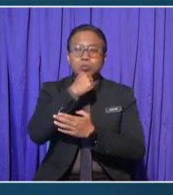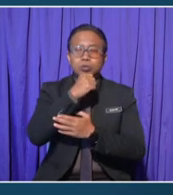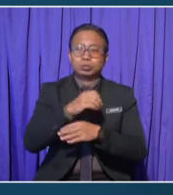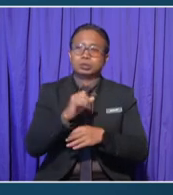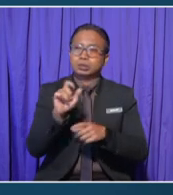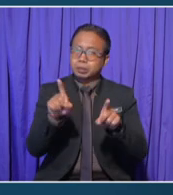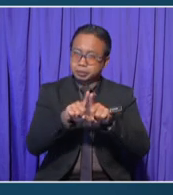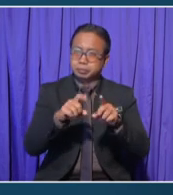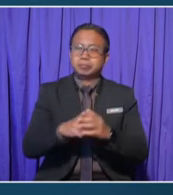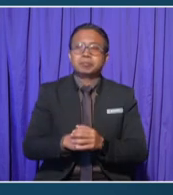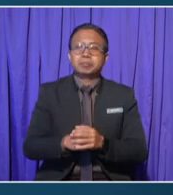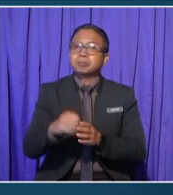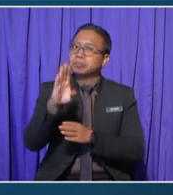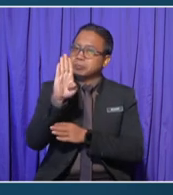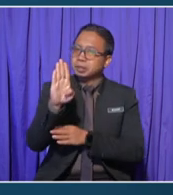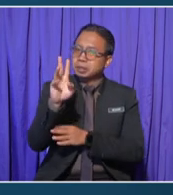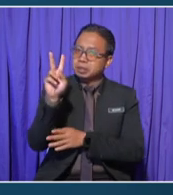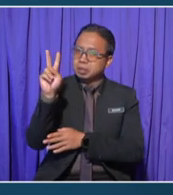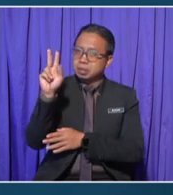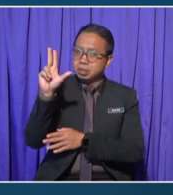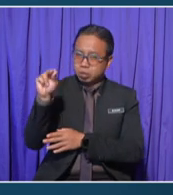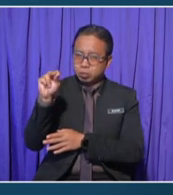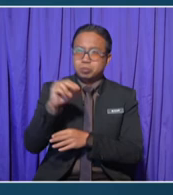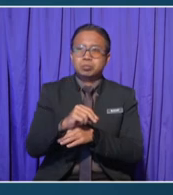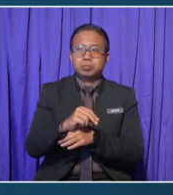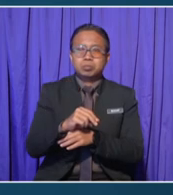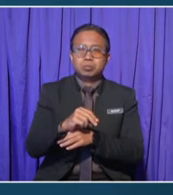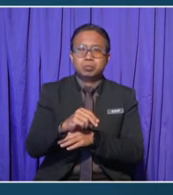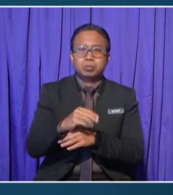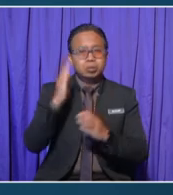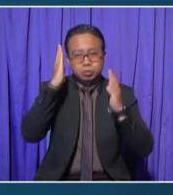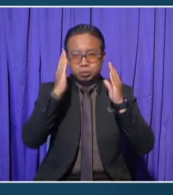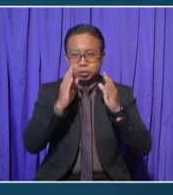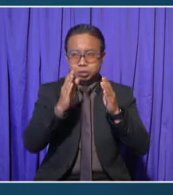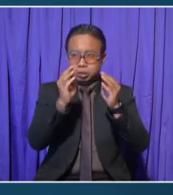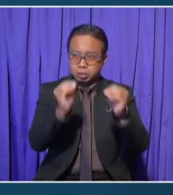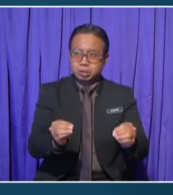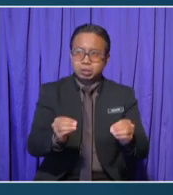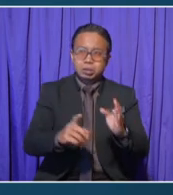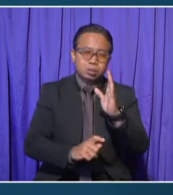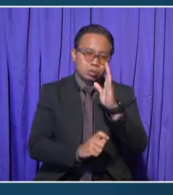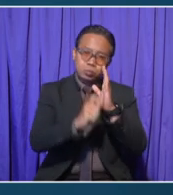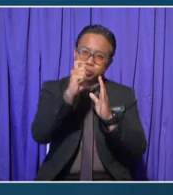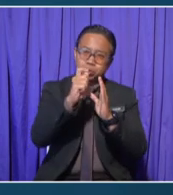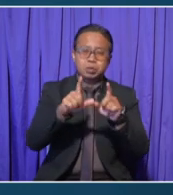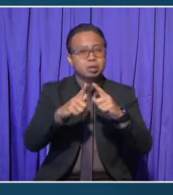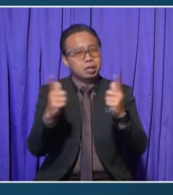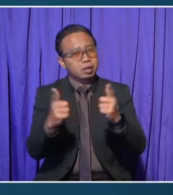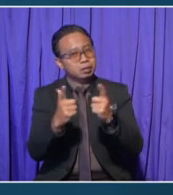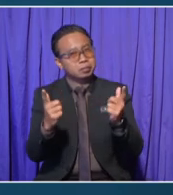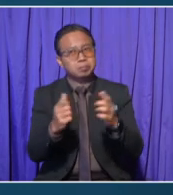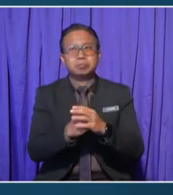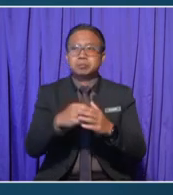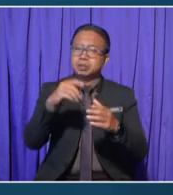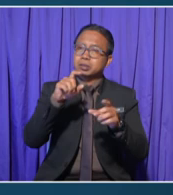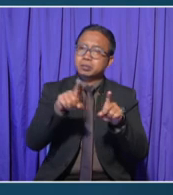Or B. No, human growth are different among individuals of the same